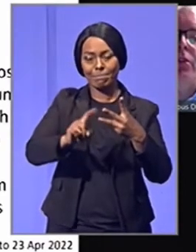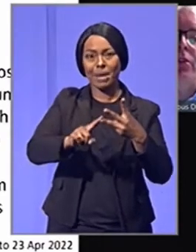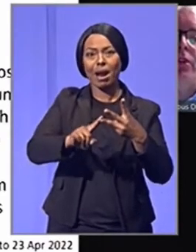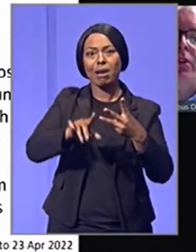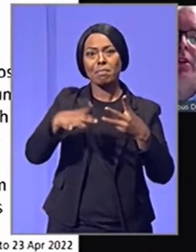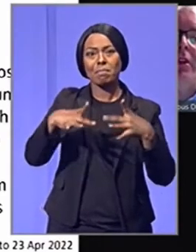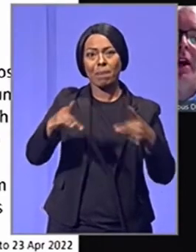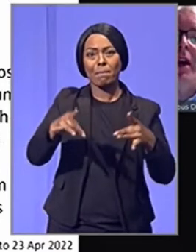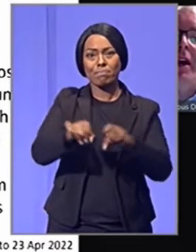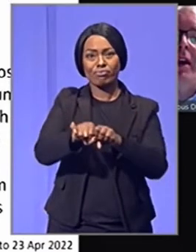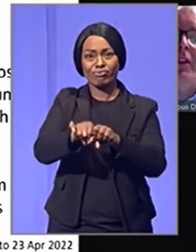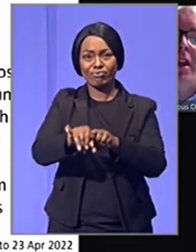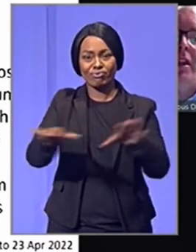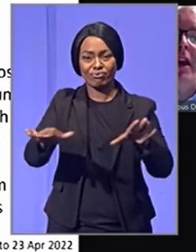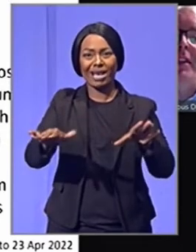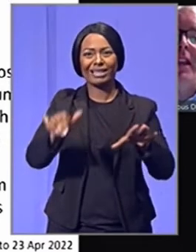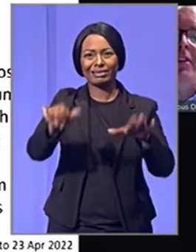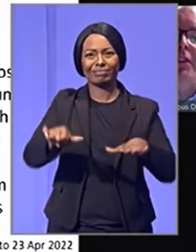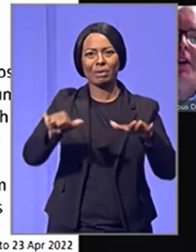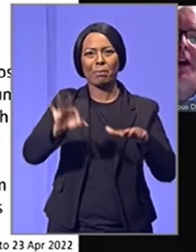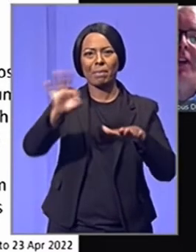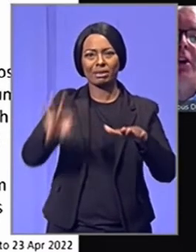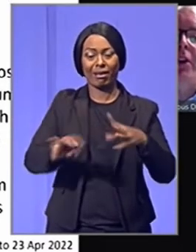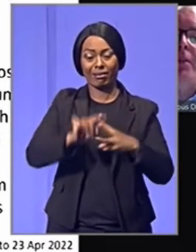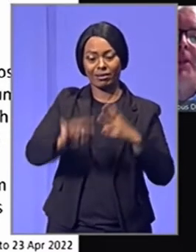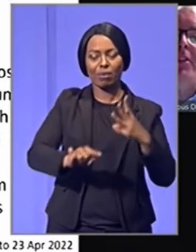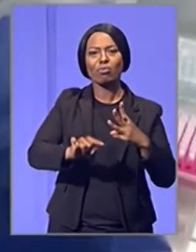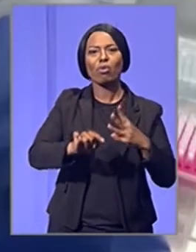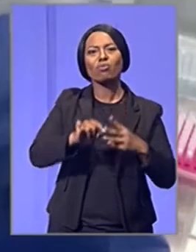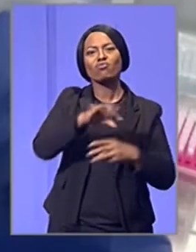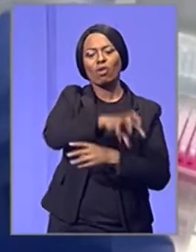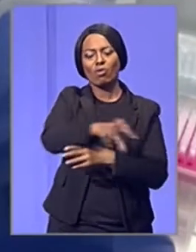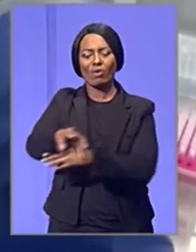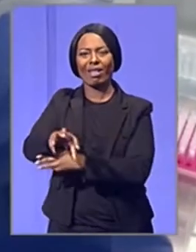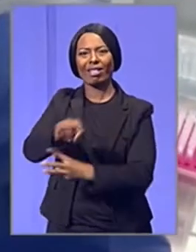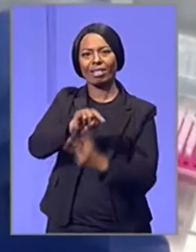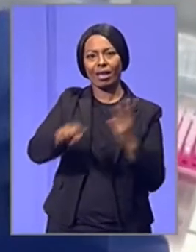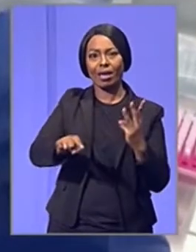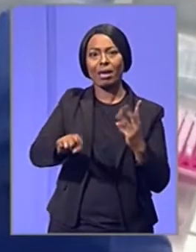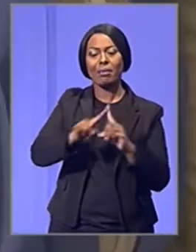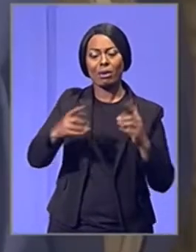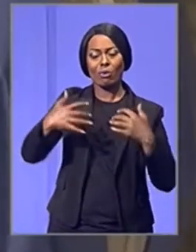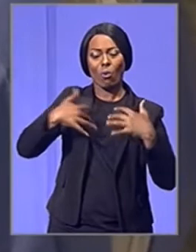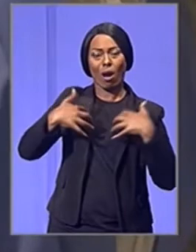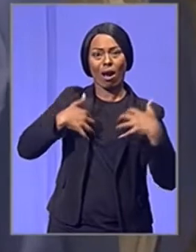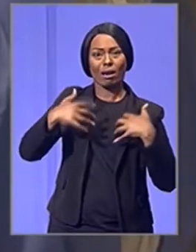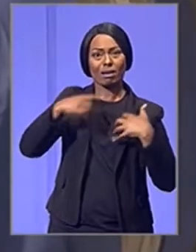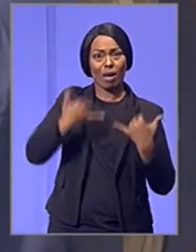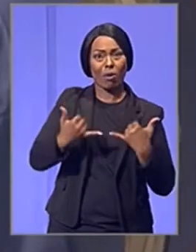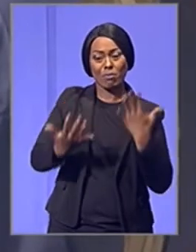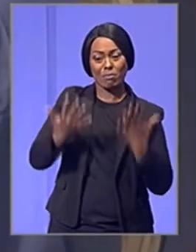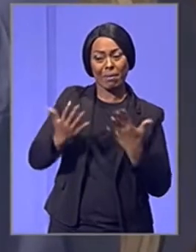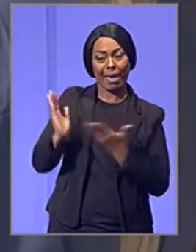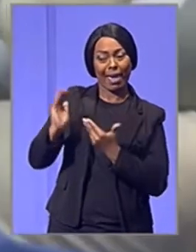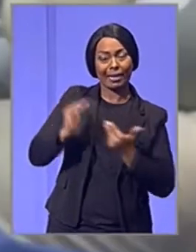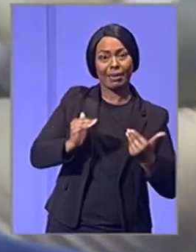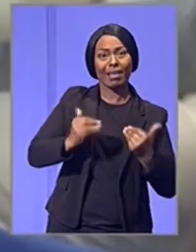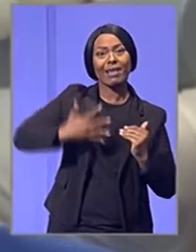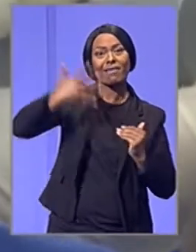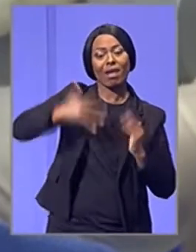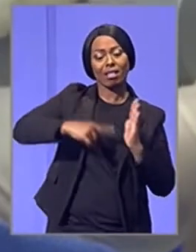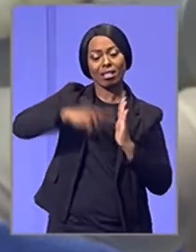tše 16. Phaahla o re ntle le diphetetšo tšeo go sana le tlhobaelo ya geba naga e setše le lephotong la bohlano la diphetetšo